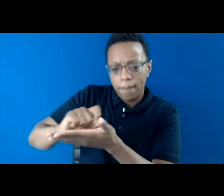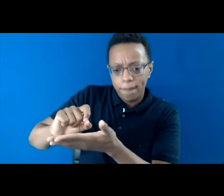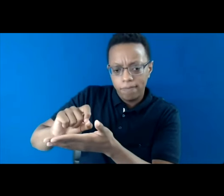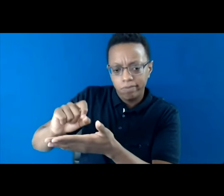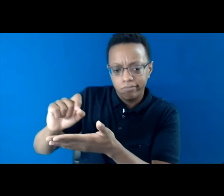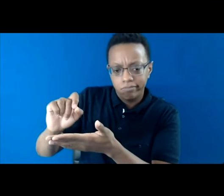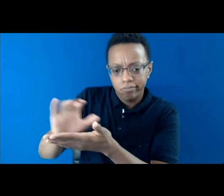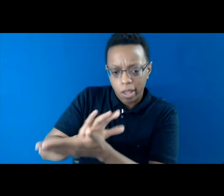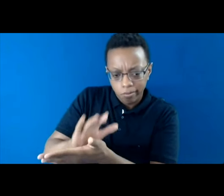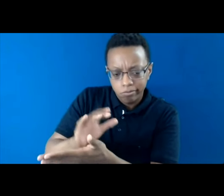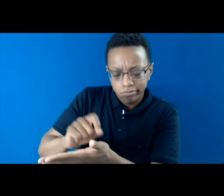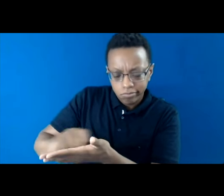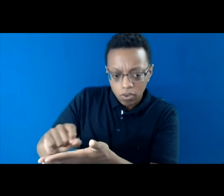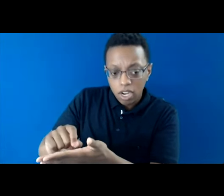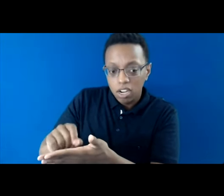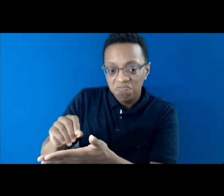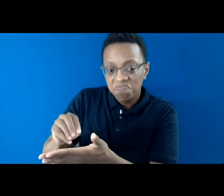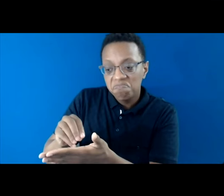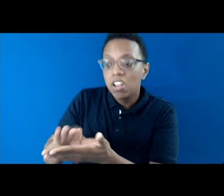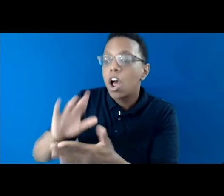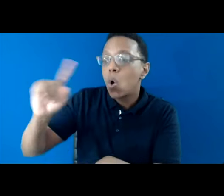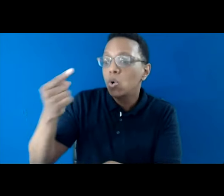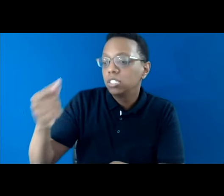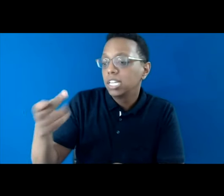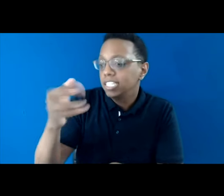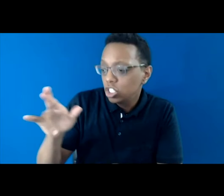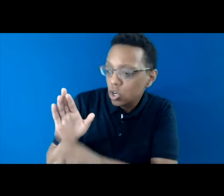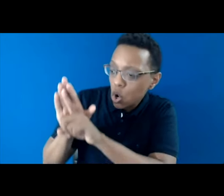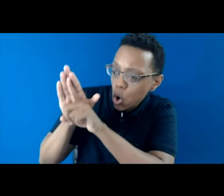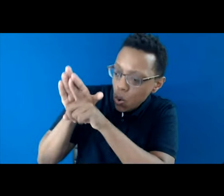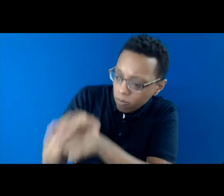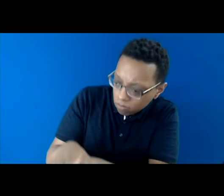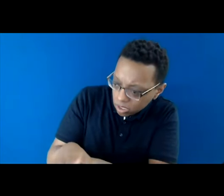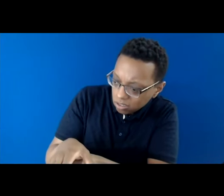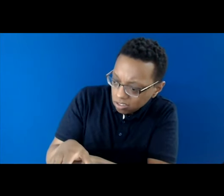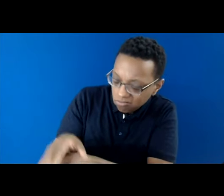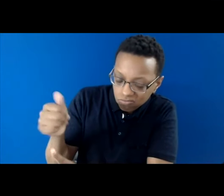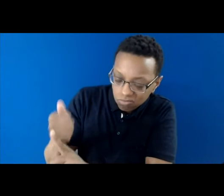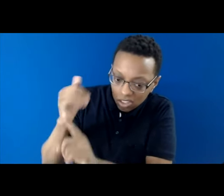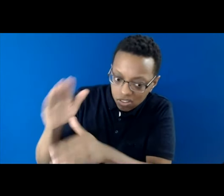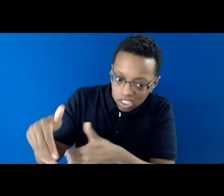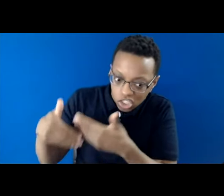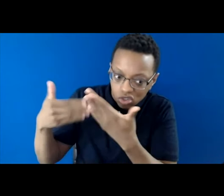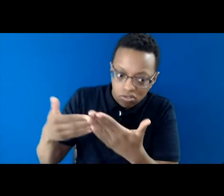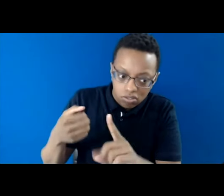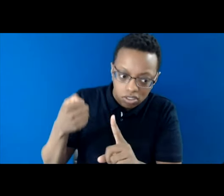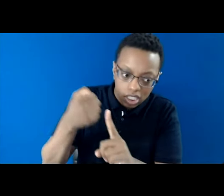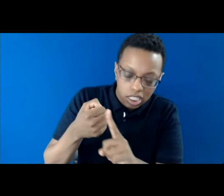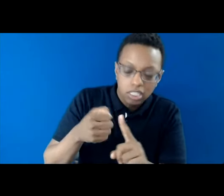it's not only that gender oppression is introduced against people who are